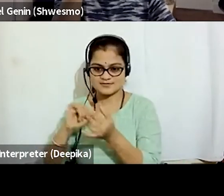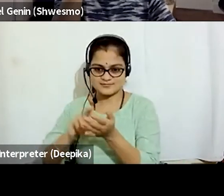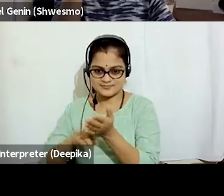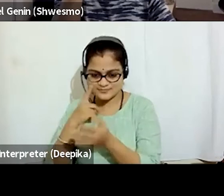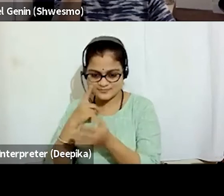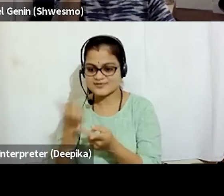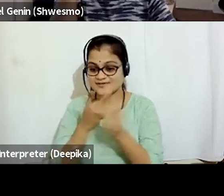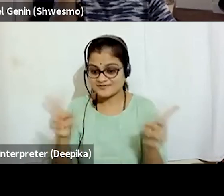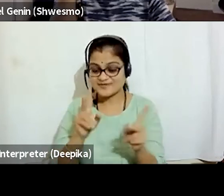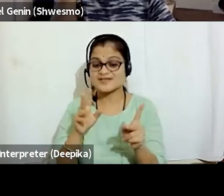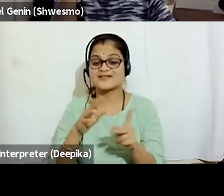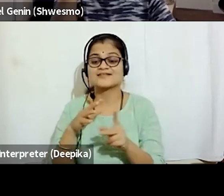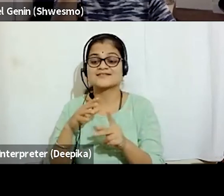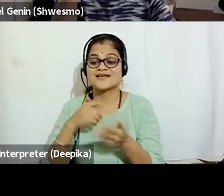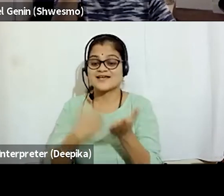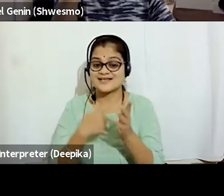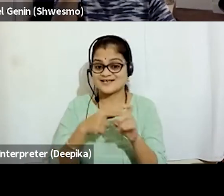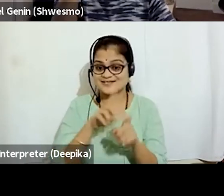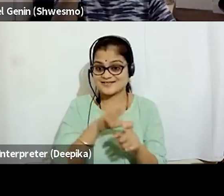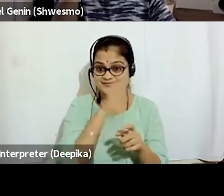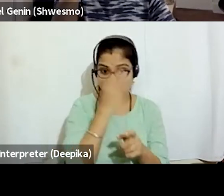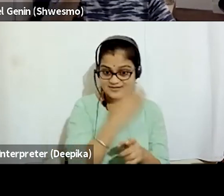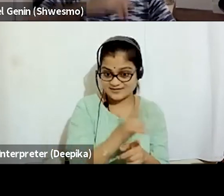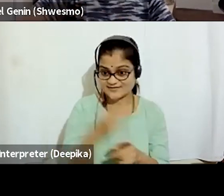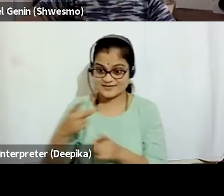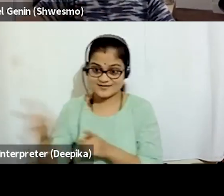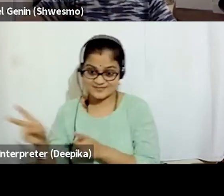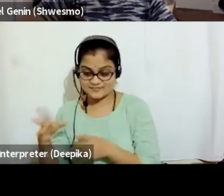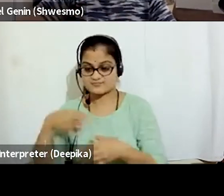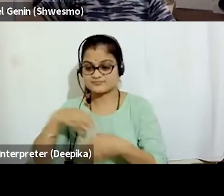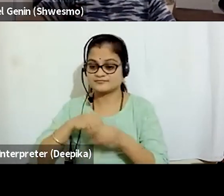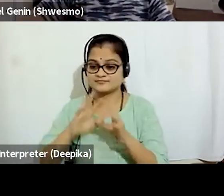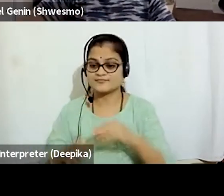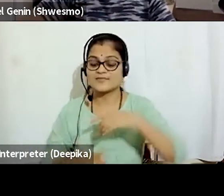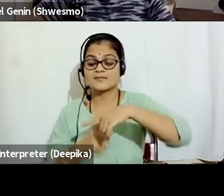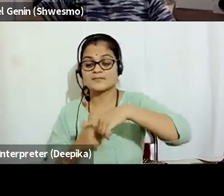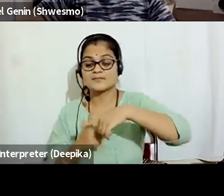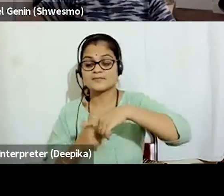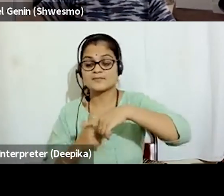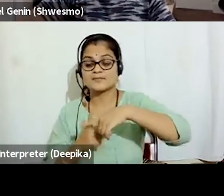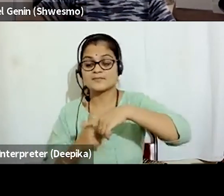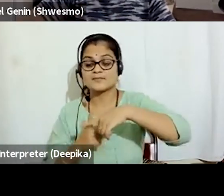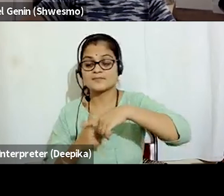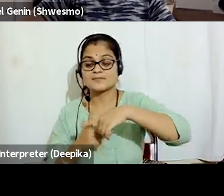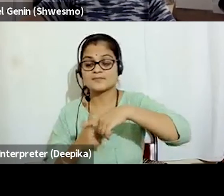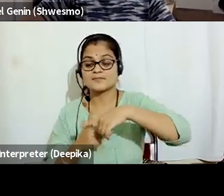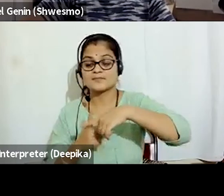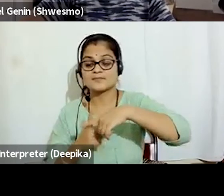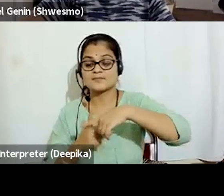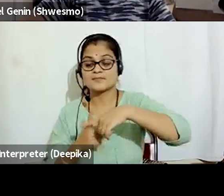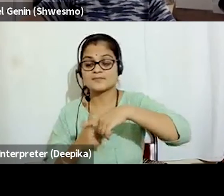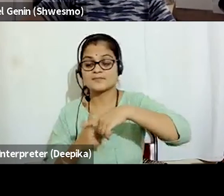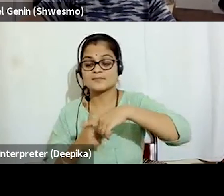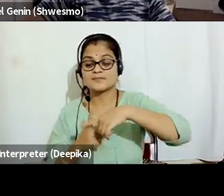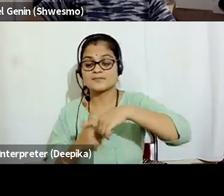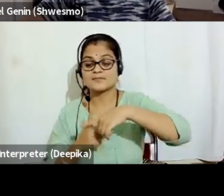in India. That also shows like the secularism here, and so I wanted that to be a part of the track, because